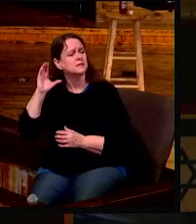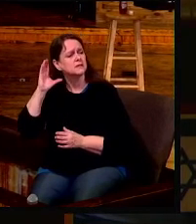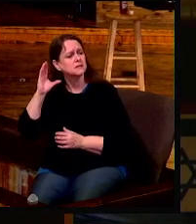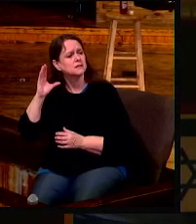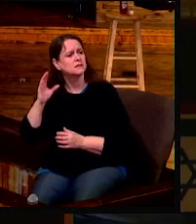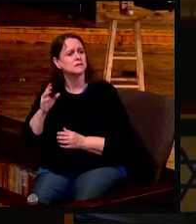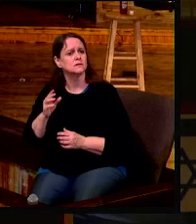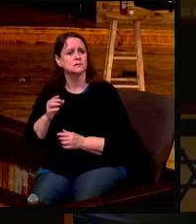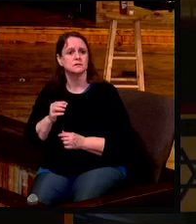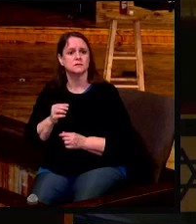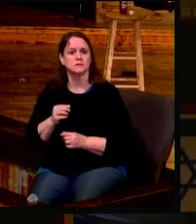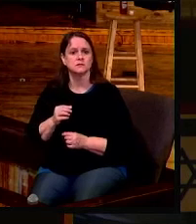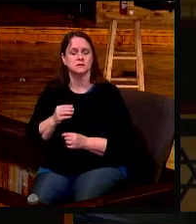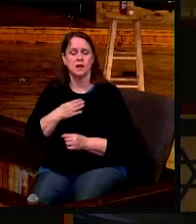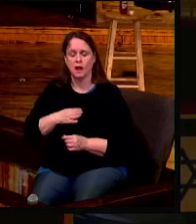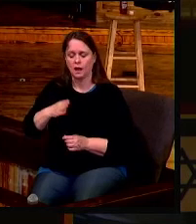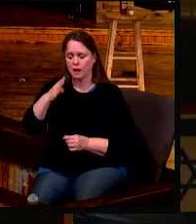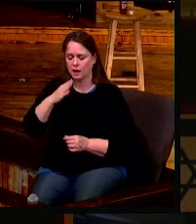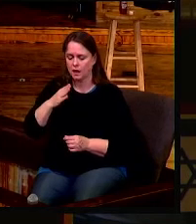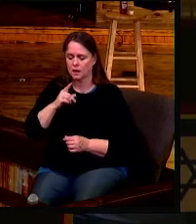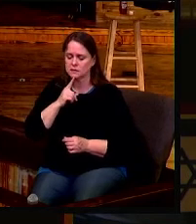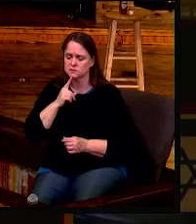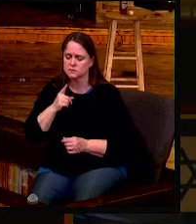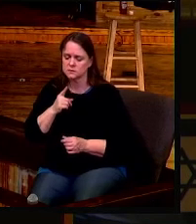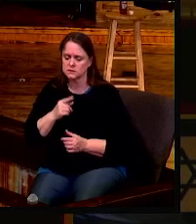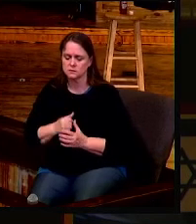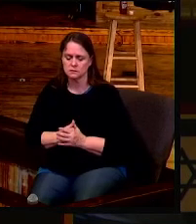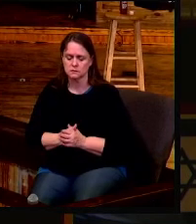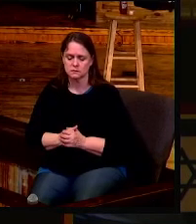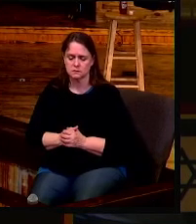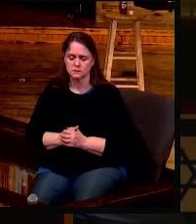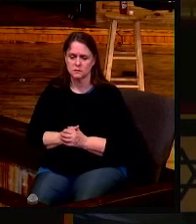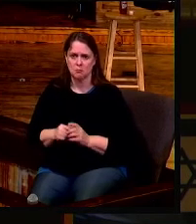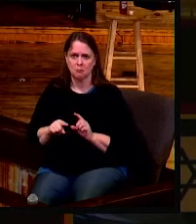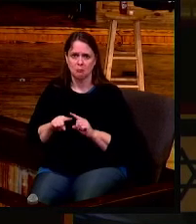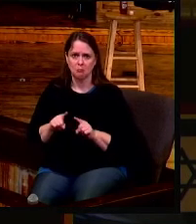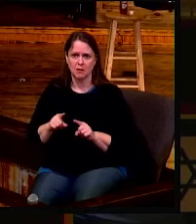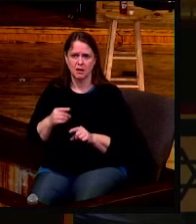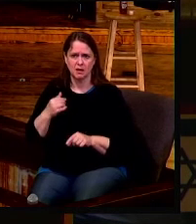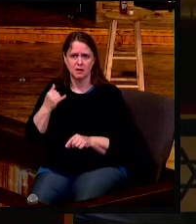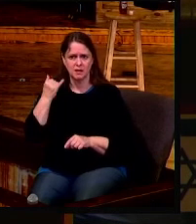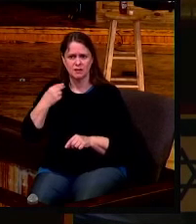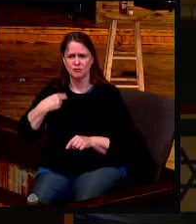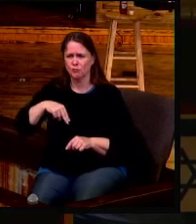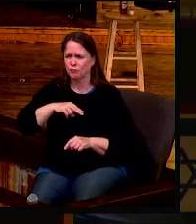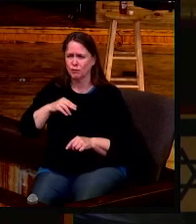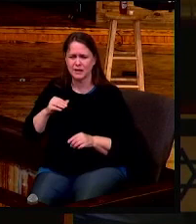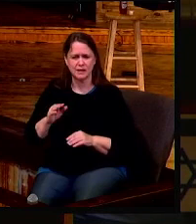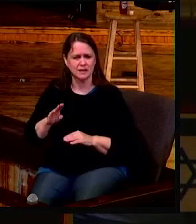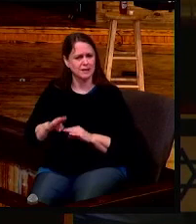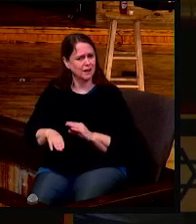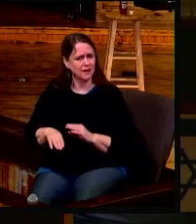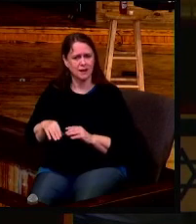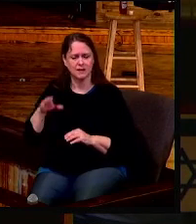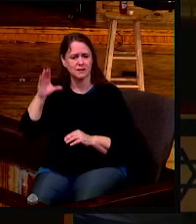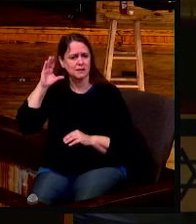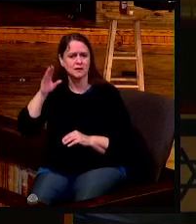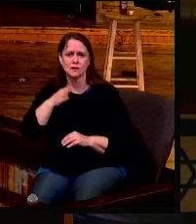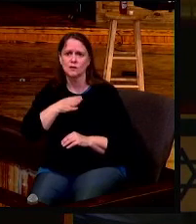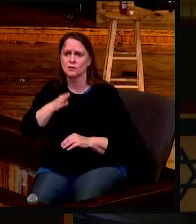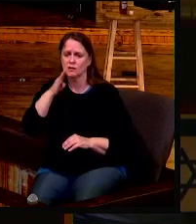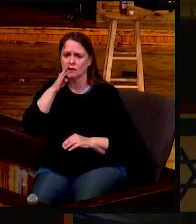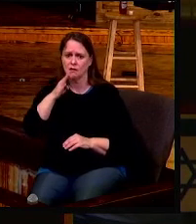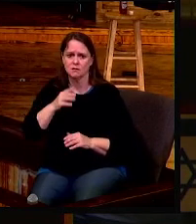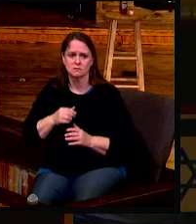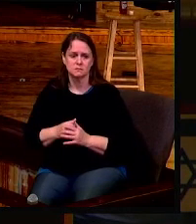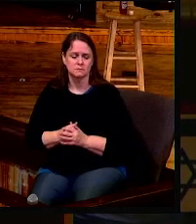If you know that you're saved, but you can't hear the Spirit, the word of the Lord talking to you, then you're just not